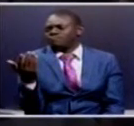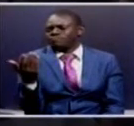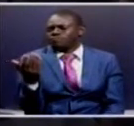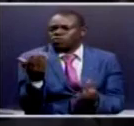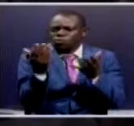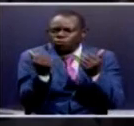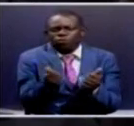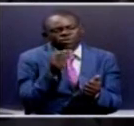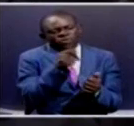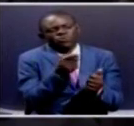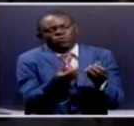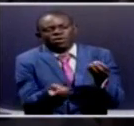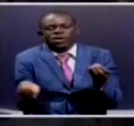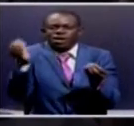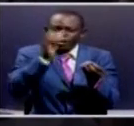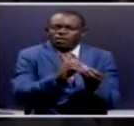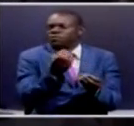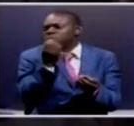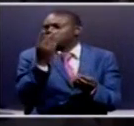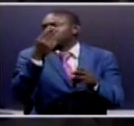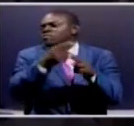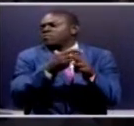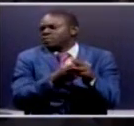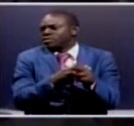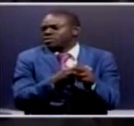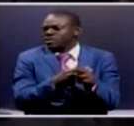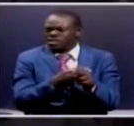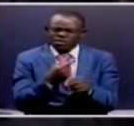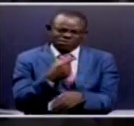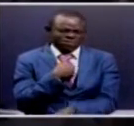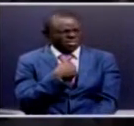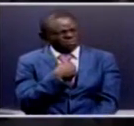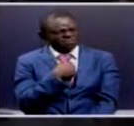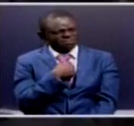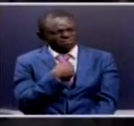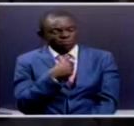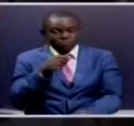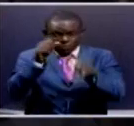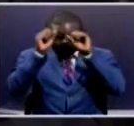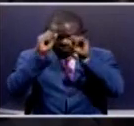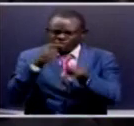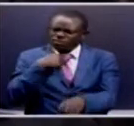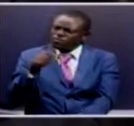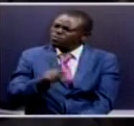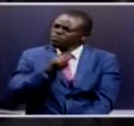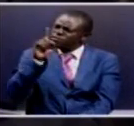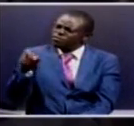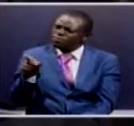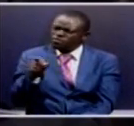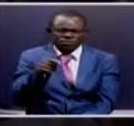12 months? And we put that question to them. What are you going to be doing in the next 12 months? And they didn't have an